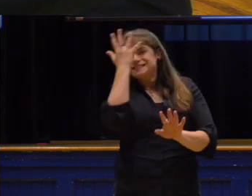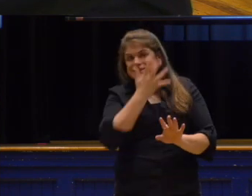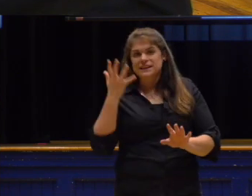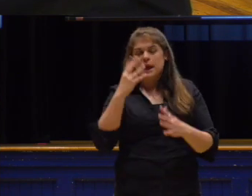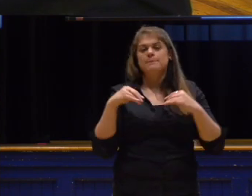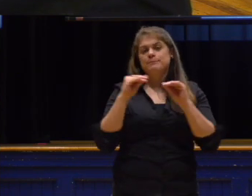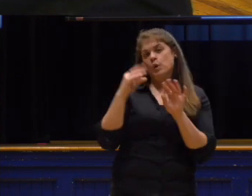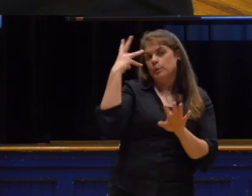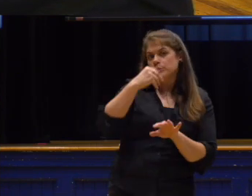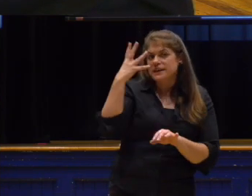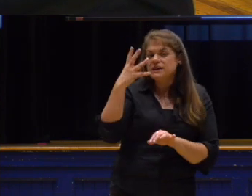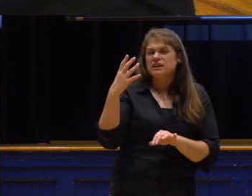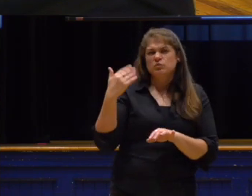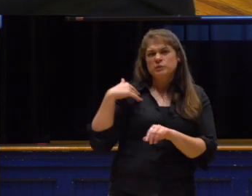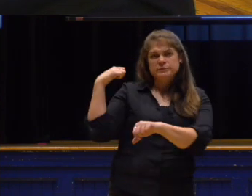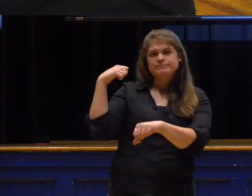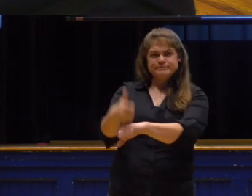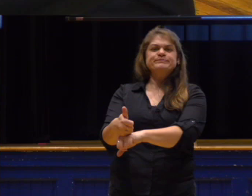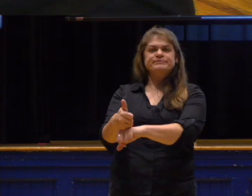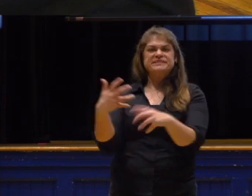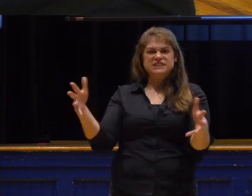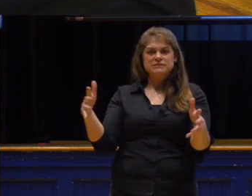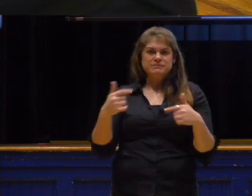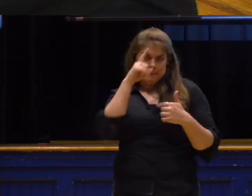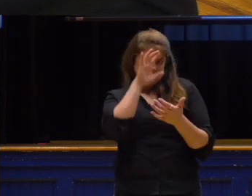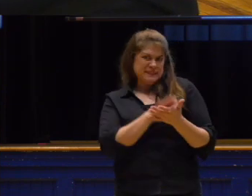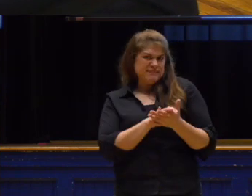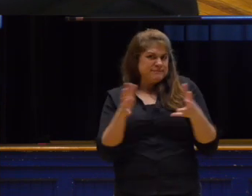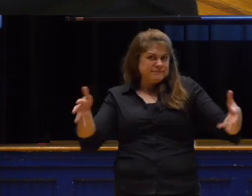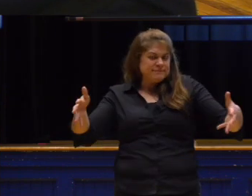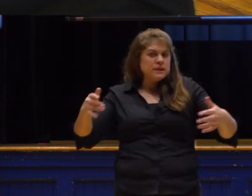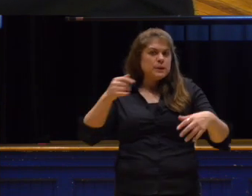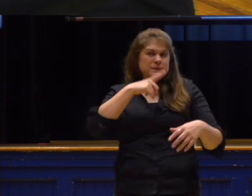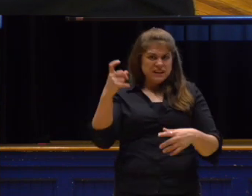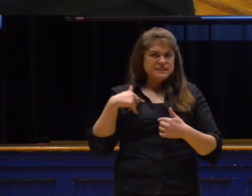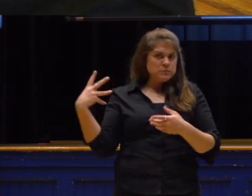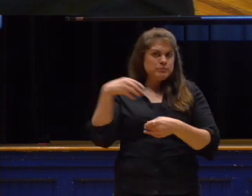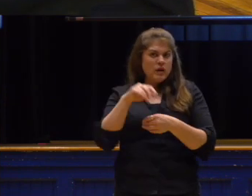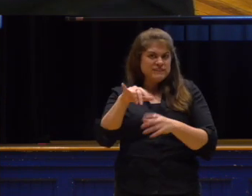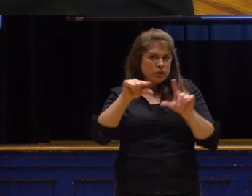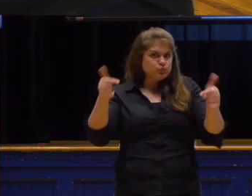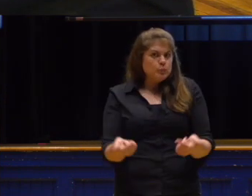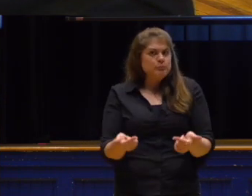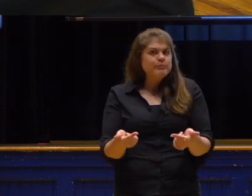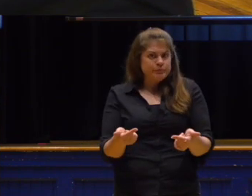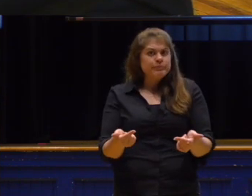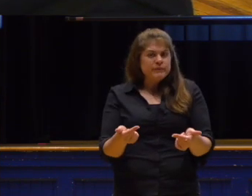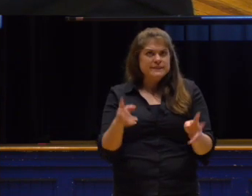perhaps aesthetically more appealing, that we would have it. I do believe that, because I was part of the